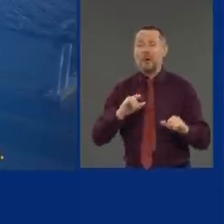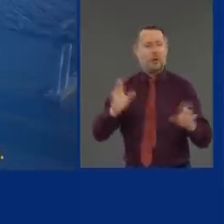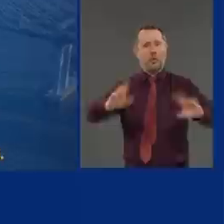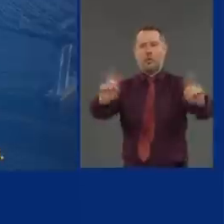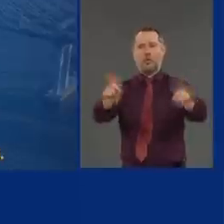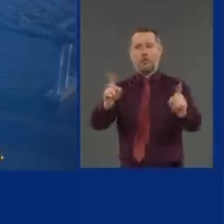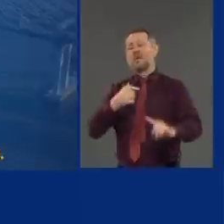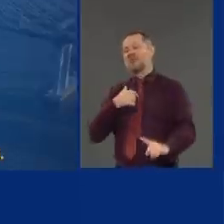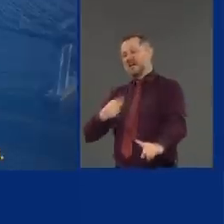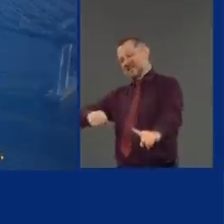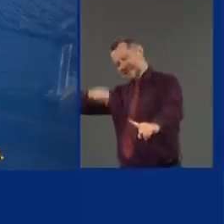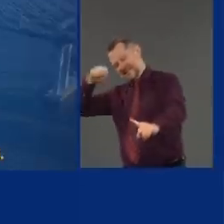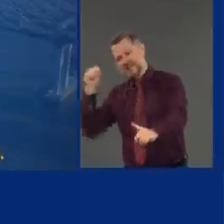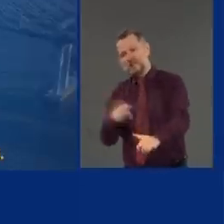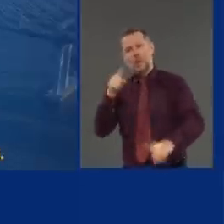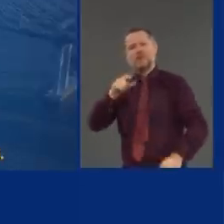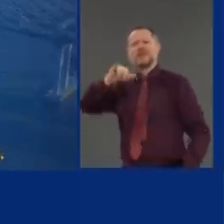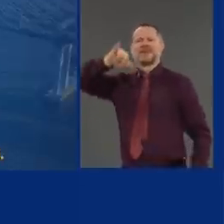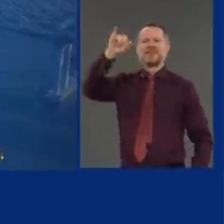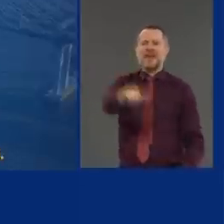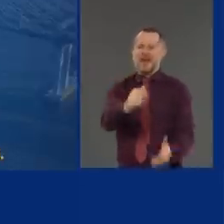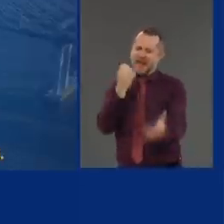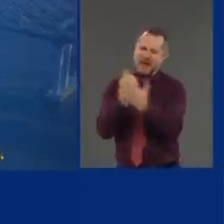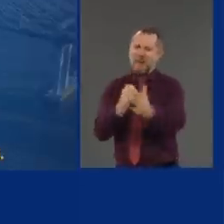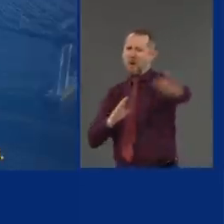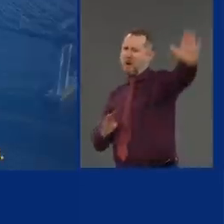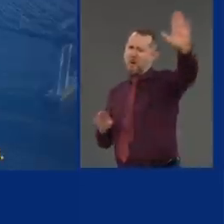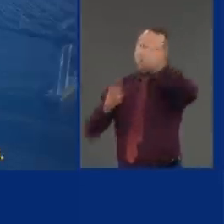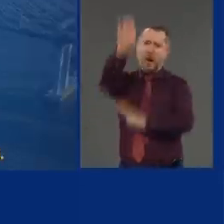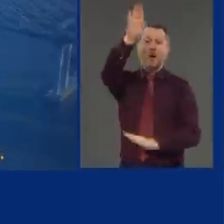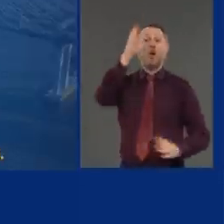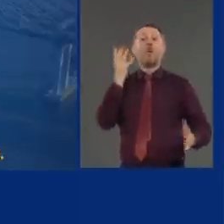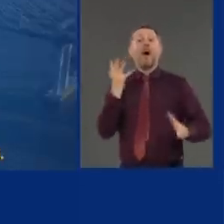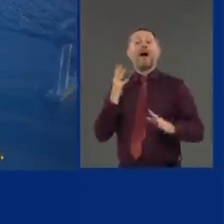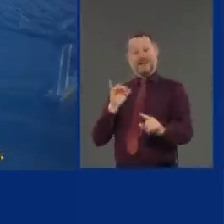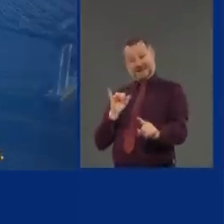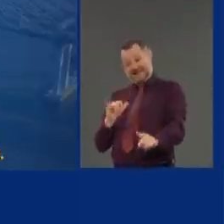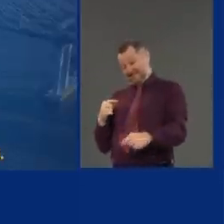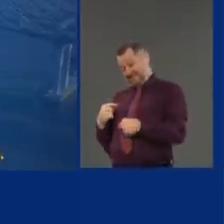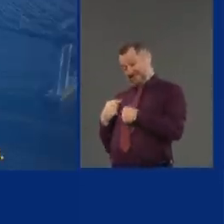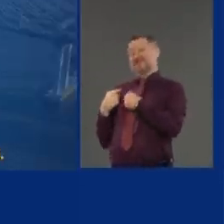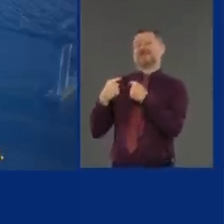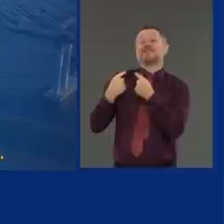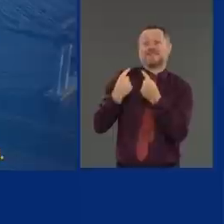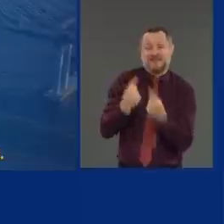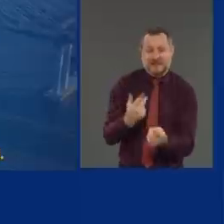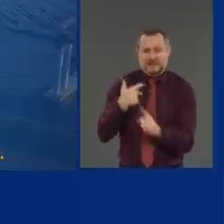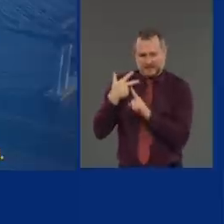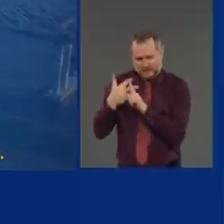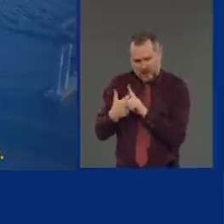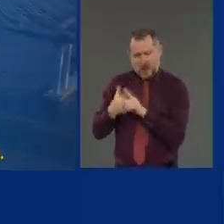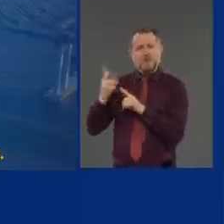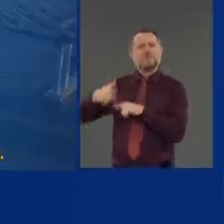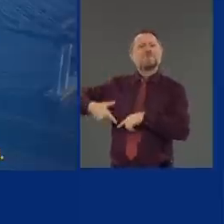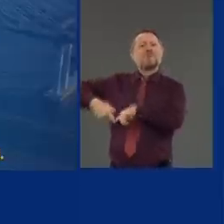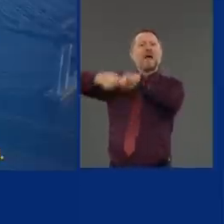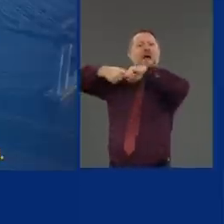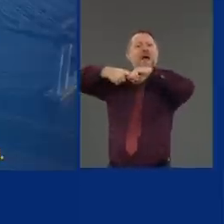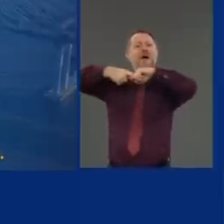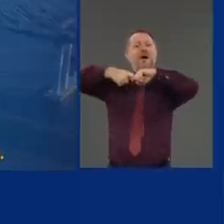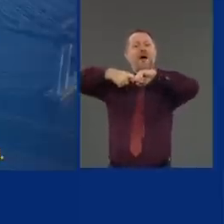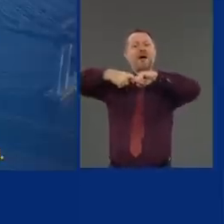economy, to take this moment of pause as a moment to pivot and